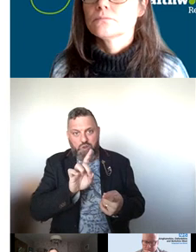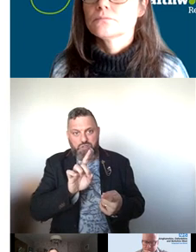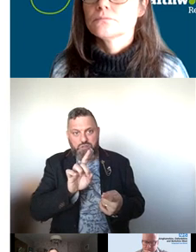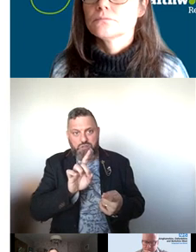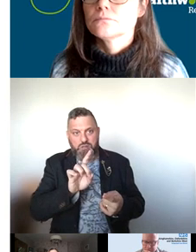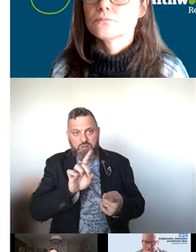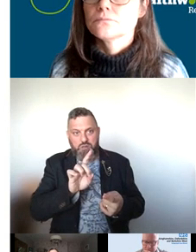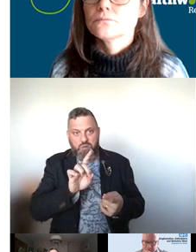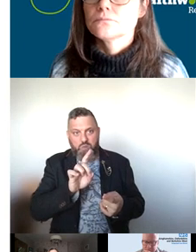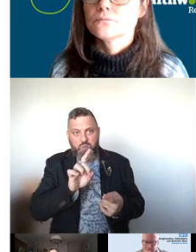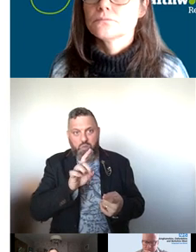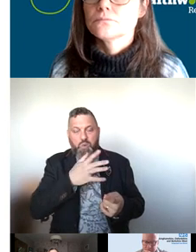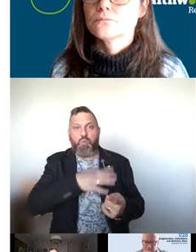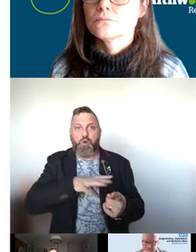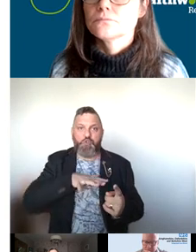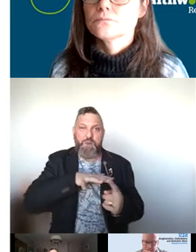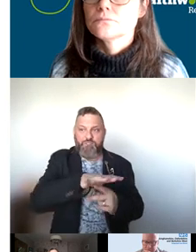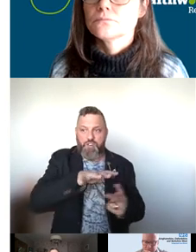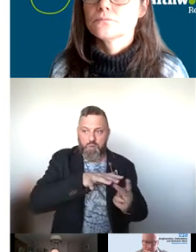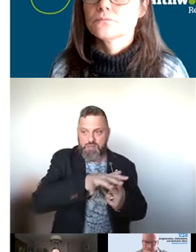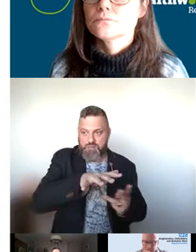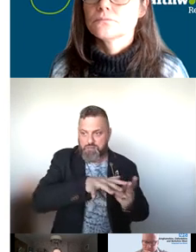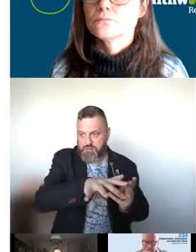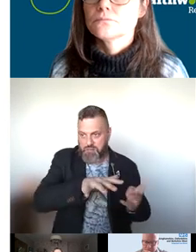that we wanted to influence for the public.